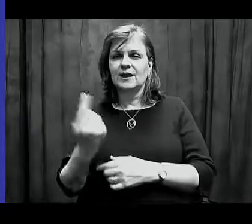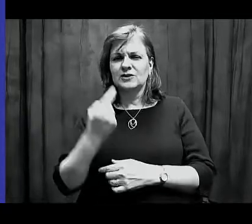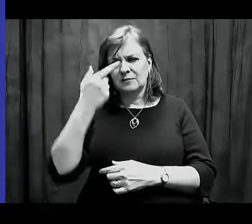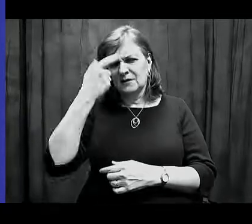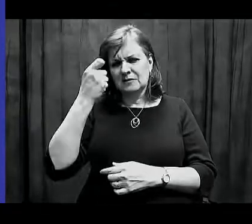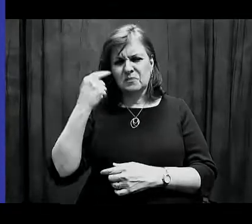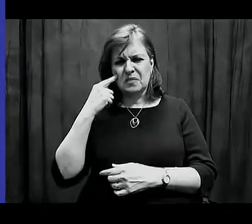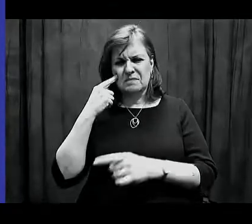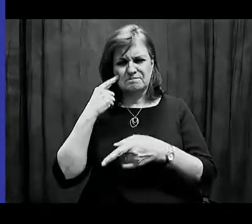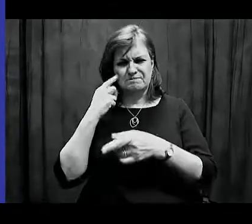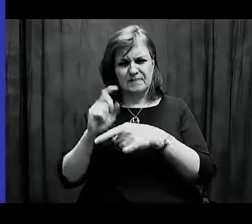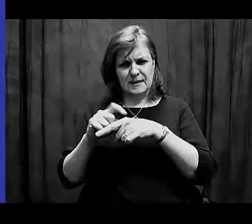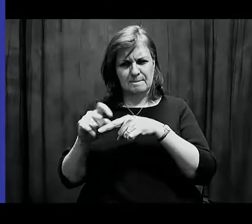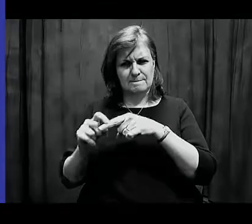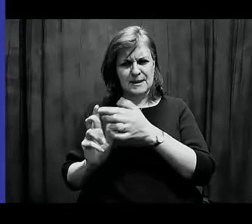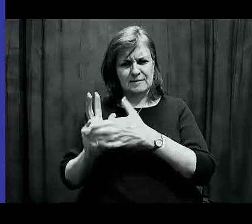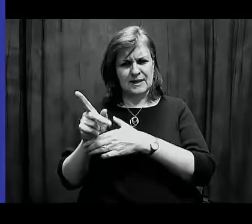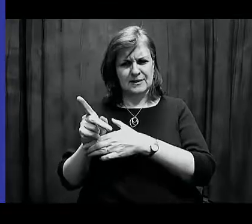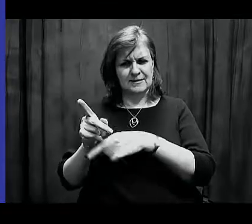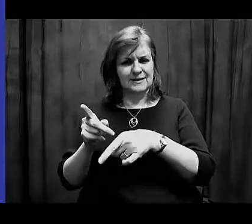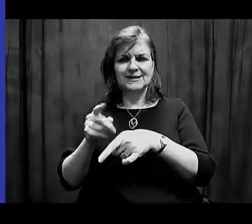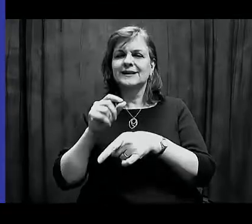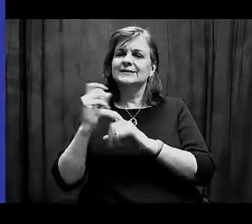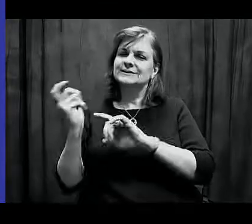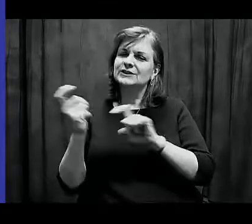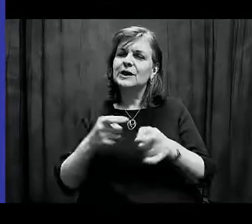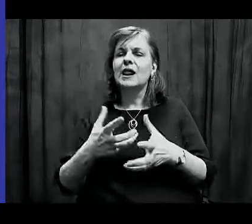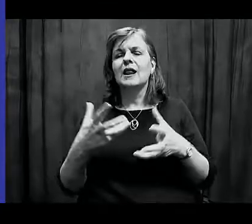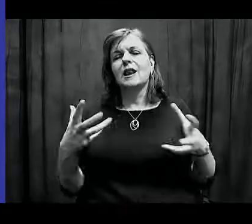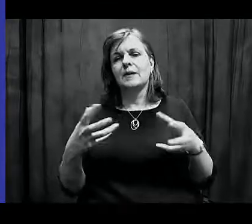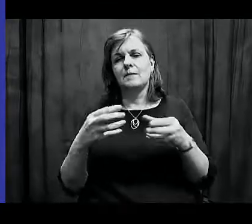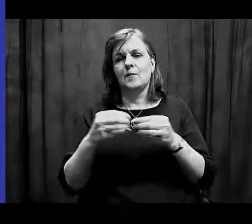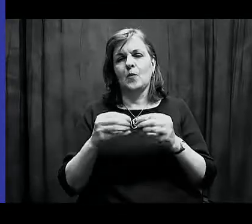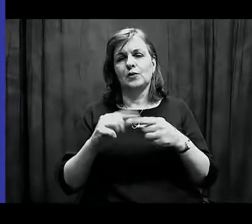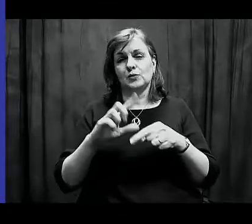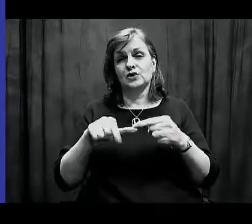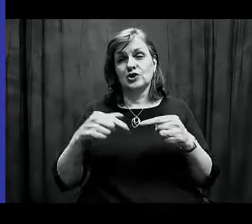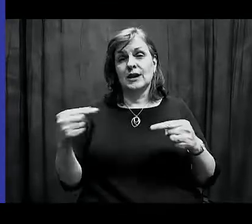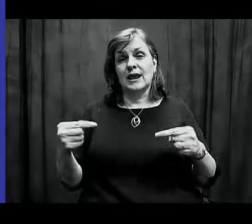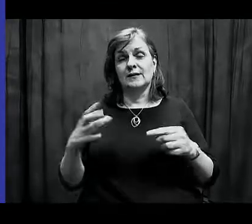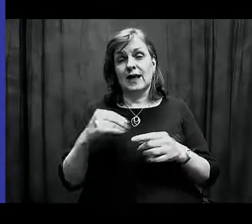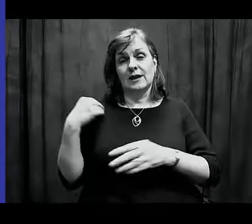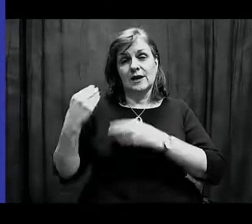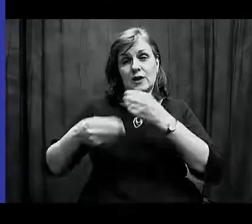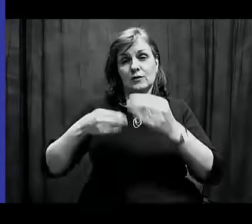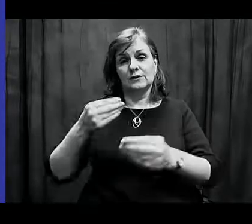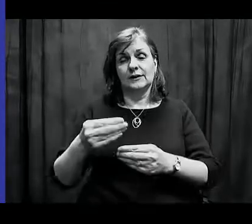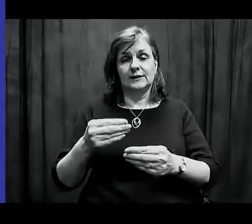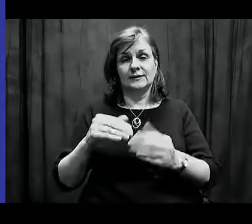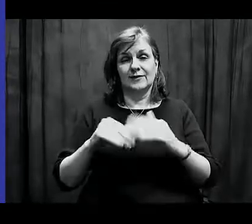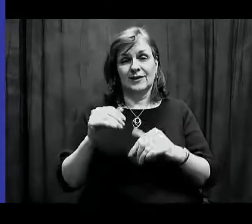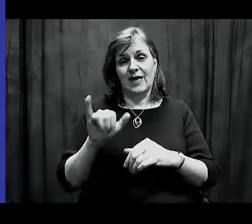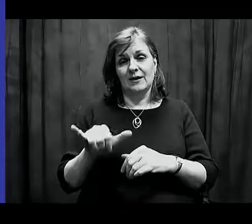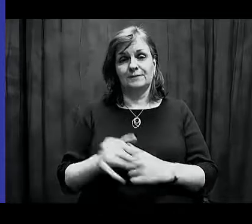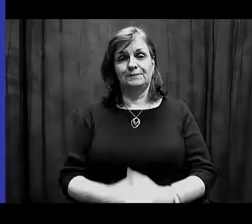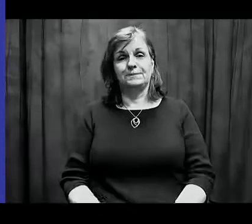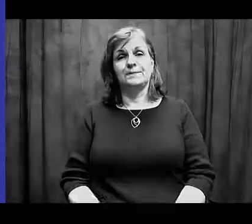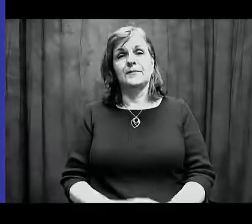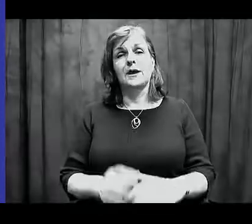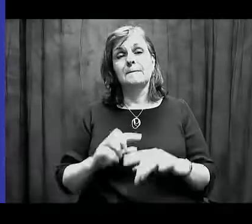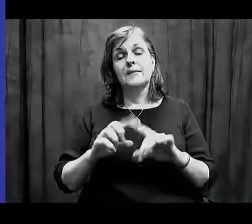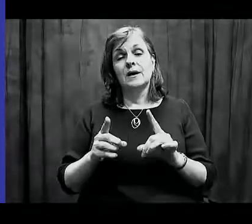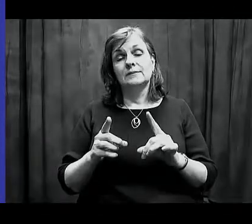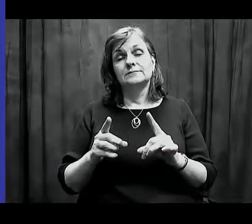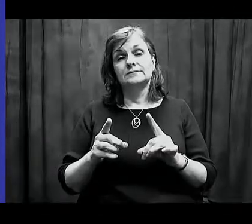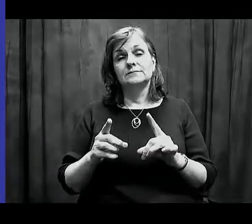because we associate him with pea plants, we don't often think about the true contributions he has made to genetics and inheritance over